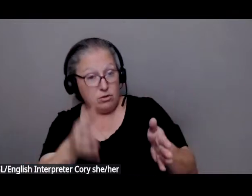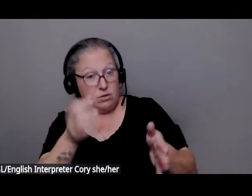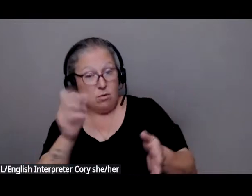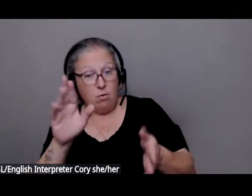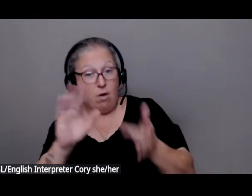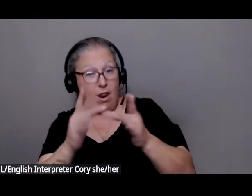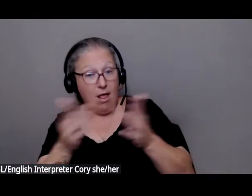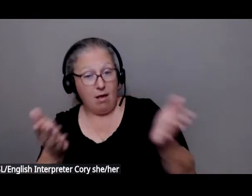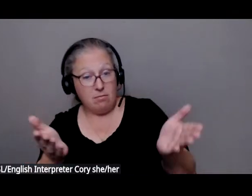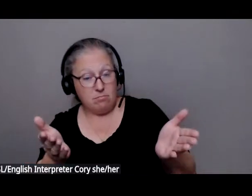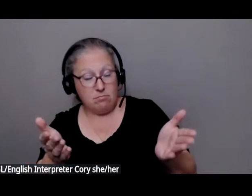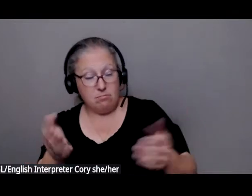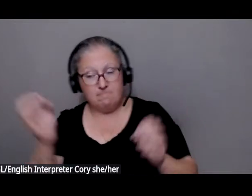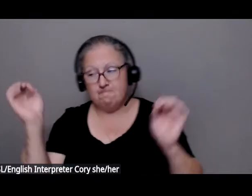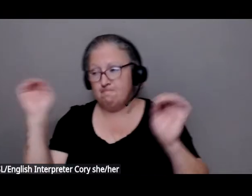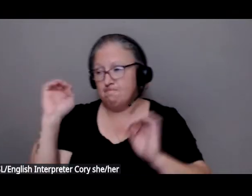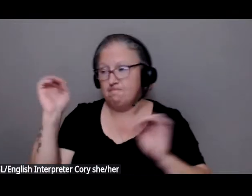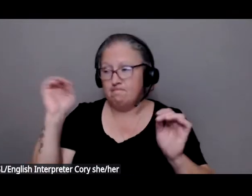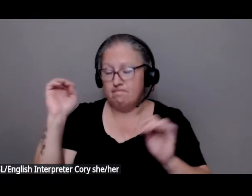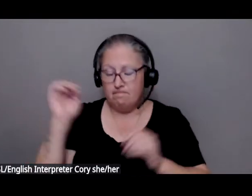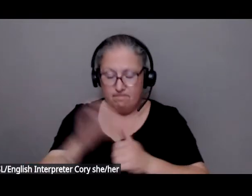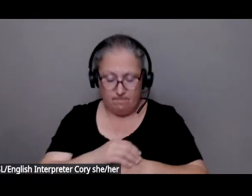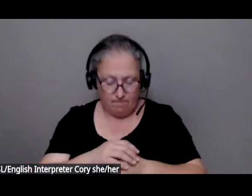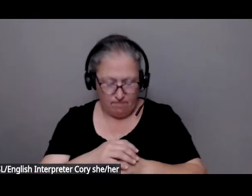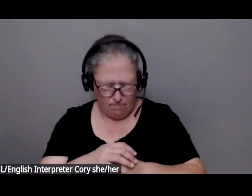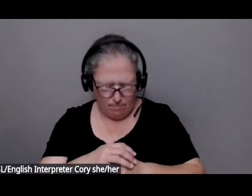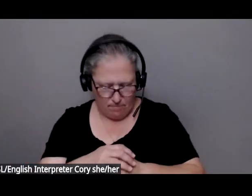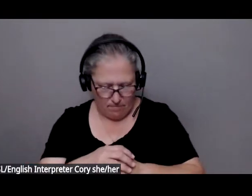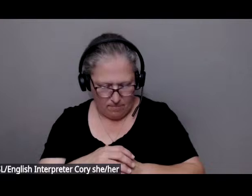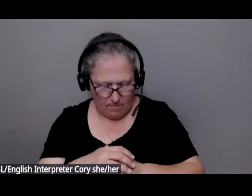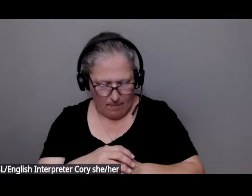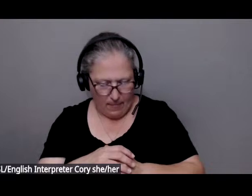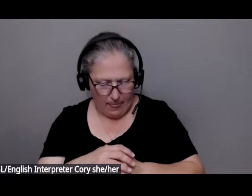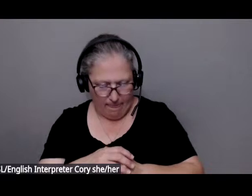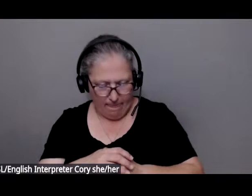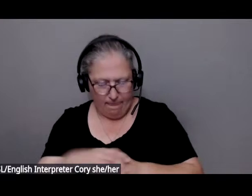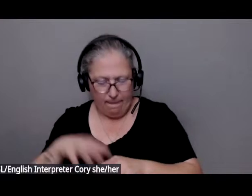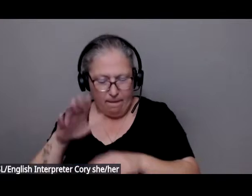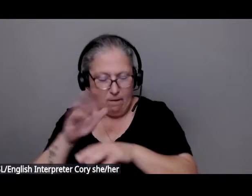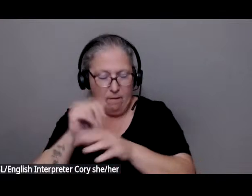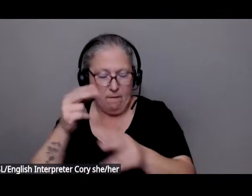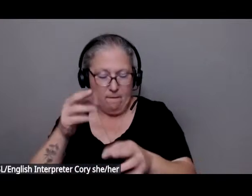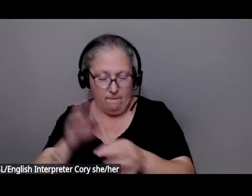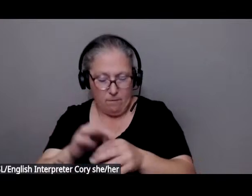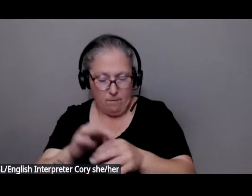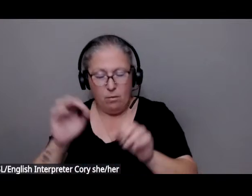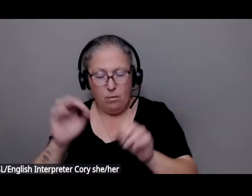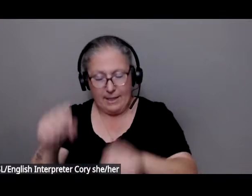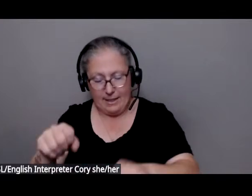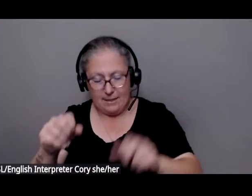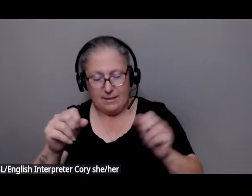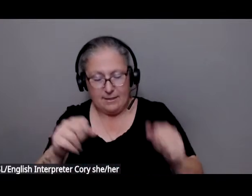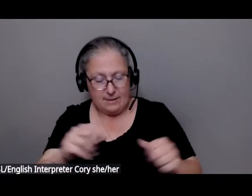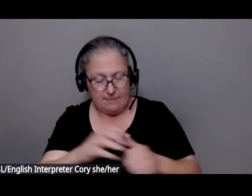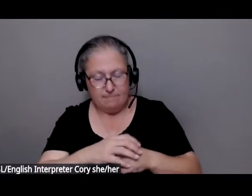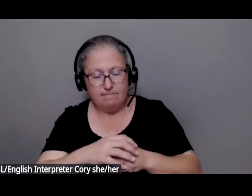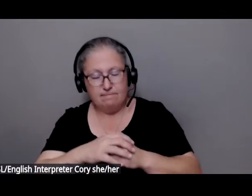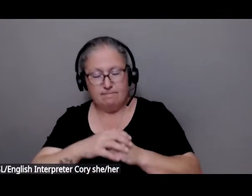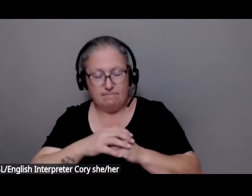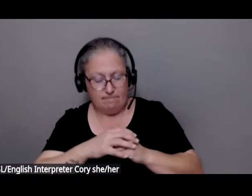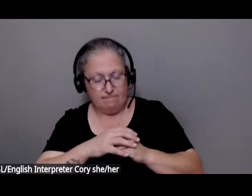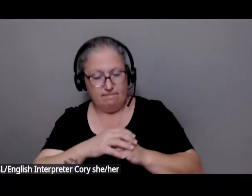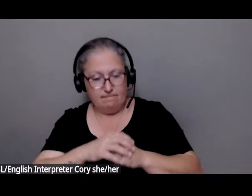comments online? There are none. Okay, I'll call for the vote. All in favor? Aye. Aye.